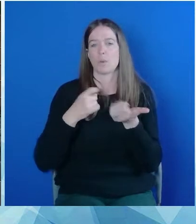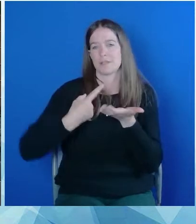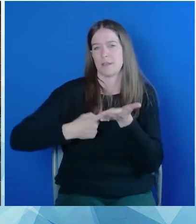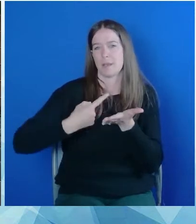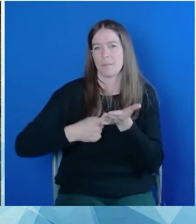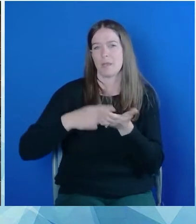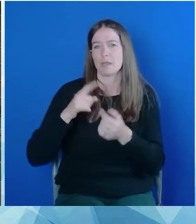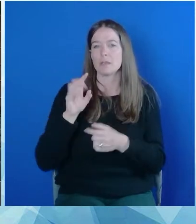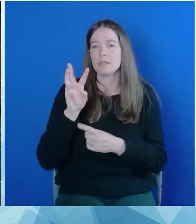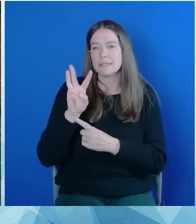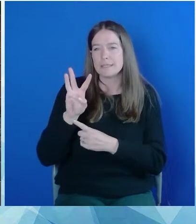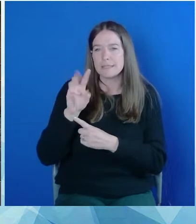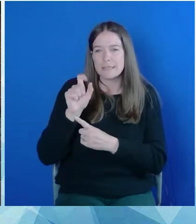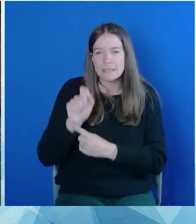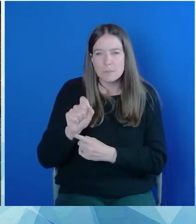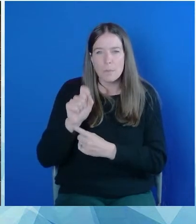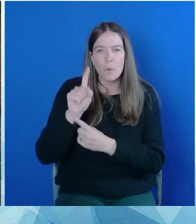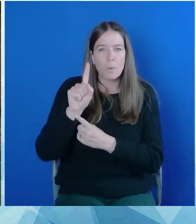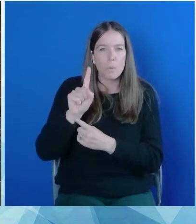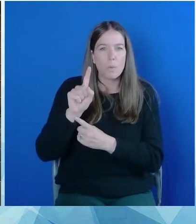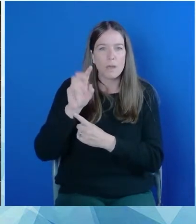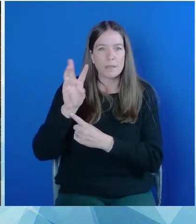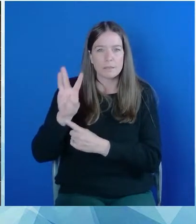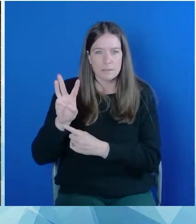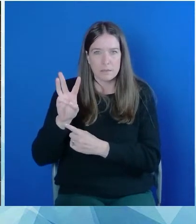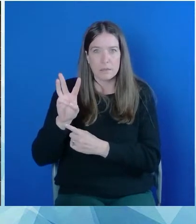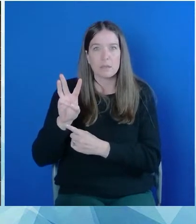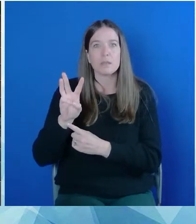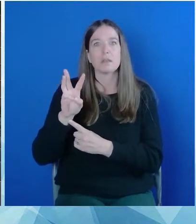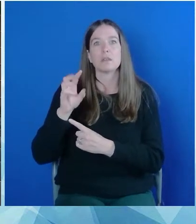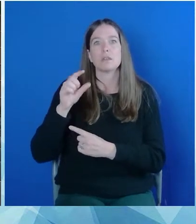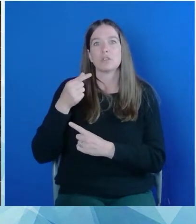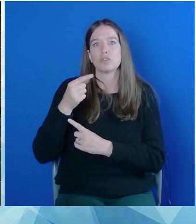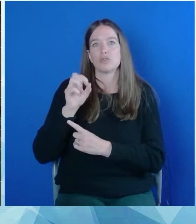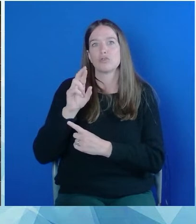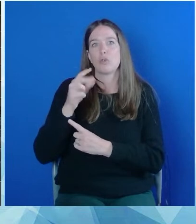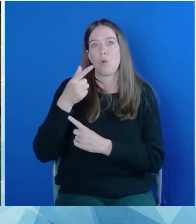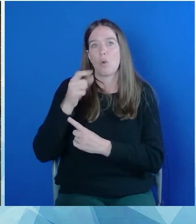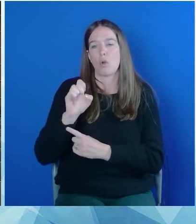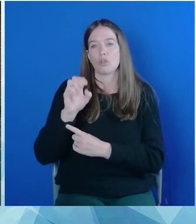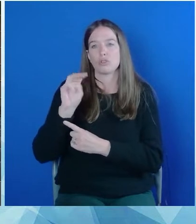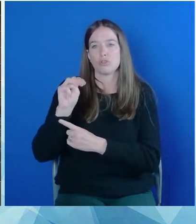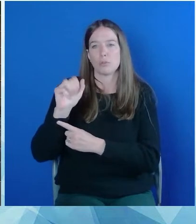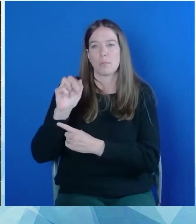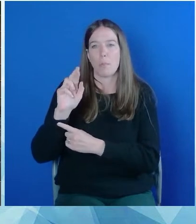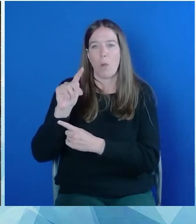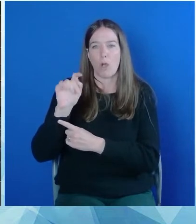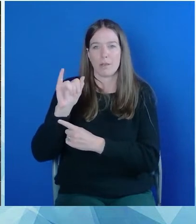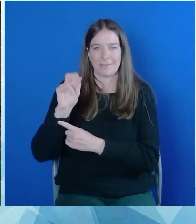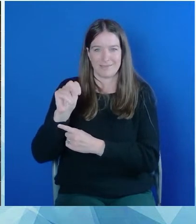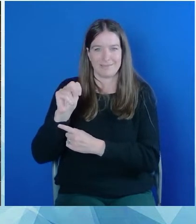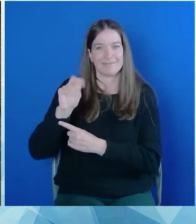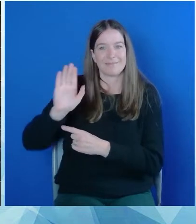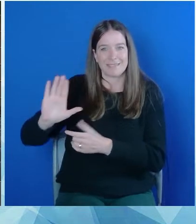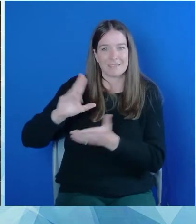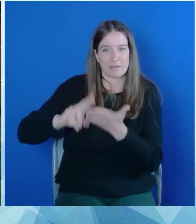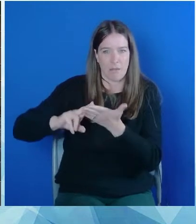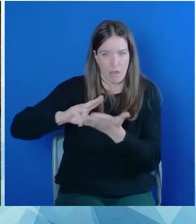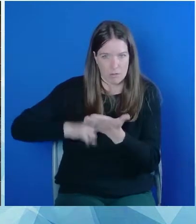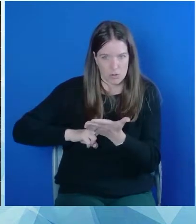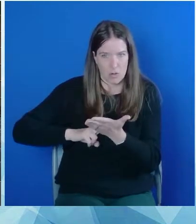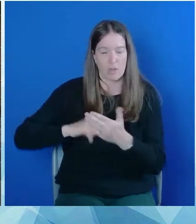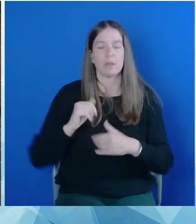First, I want to talk about 6.16, George Martin's contract. I'm specifically asking that